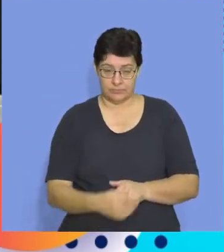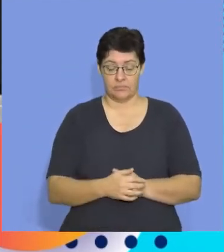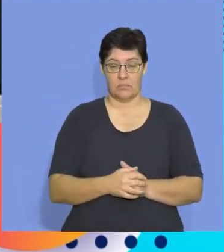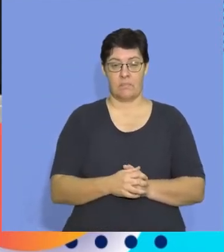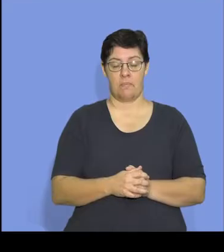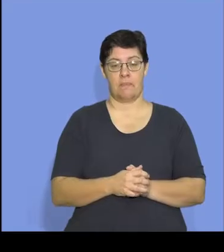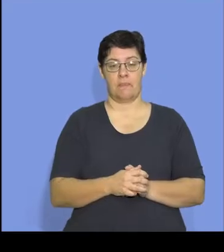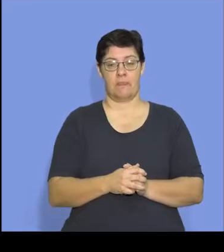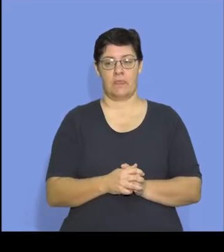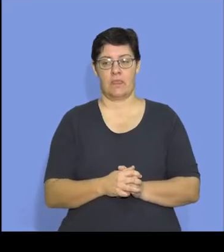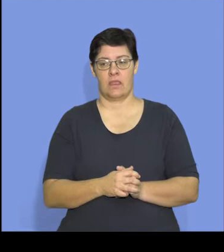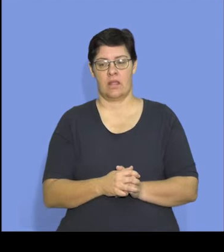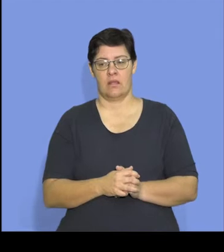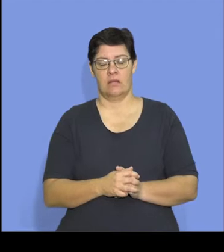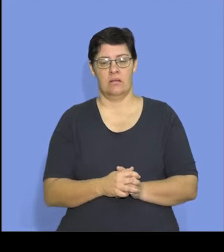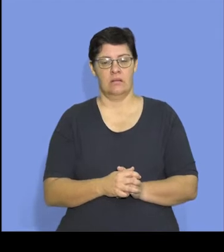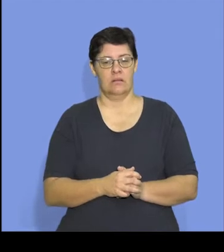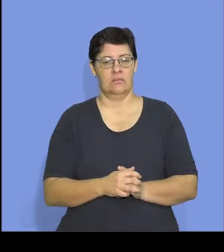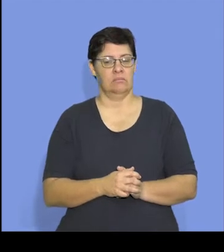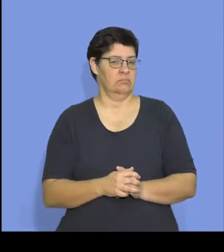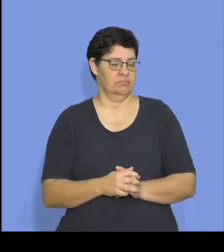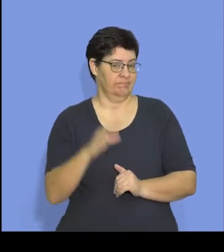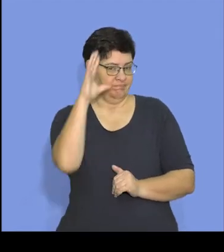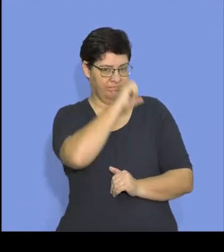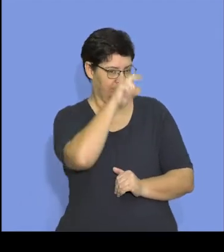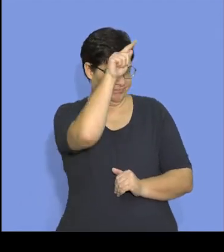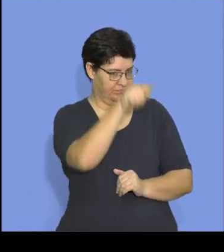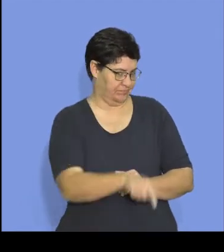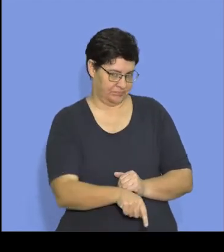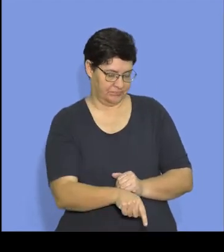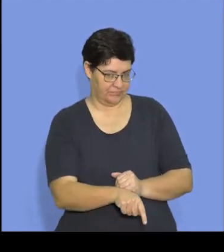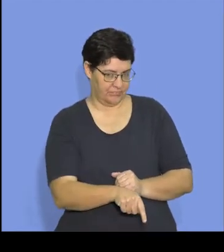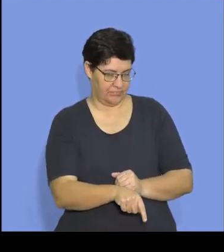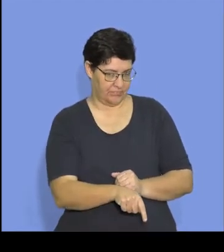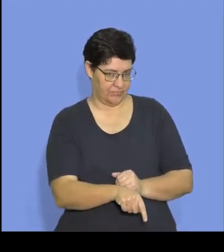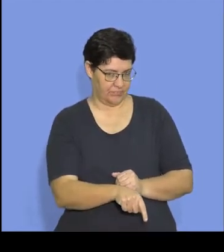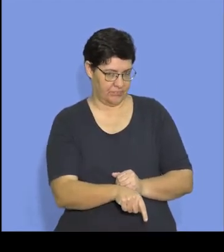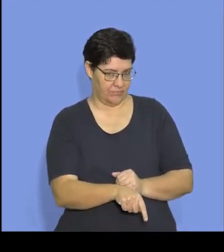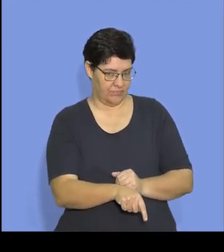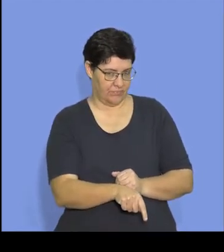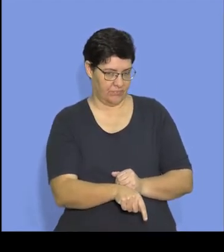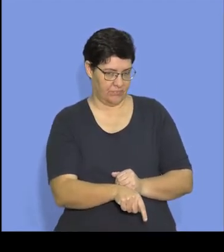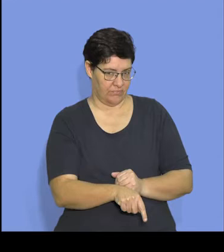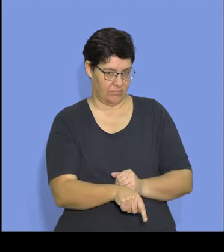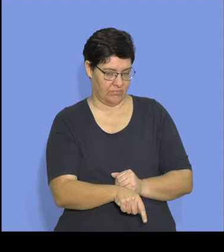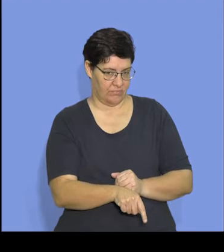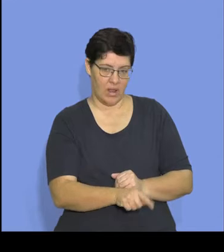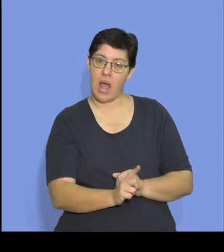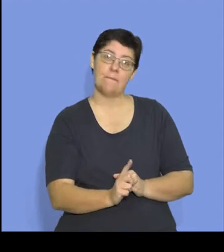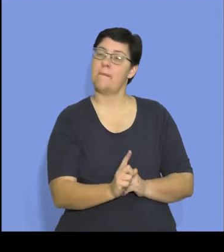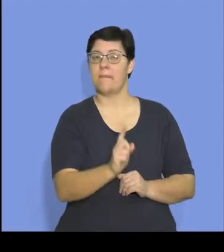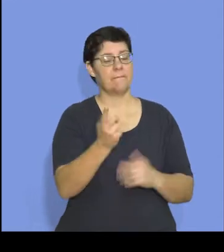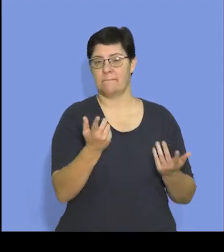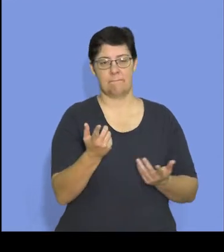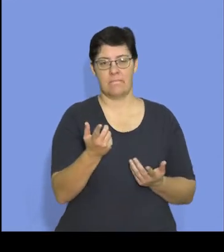okay? I'm not assuming for all of this that it's just going up the whole time. I'm